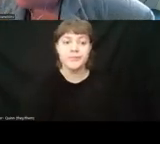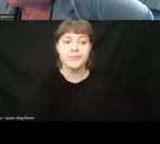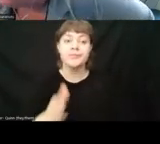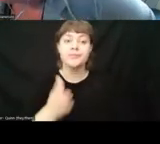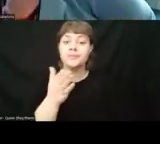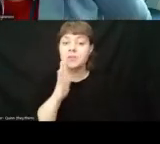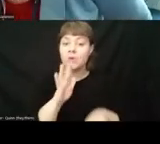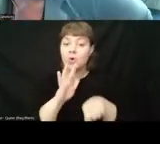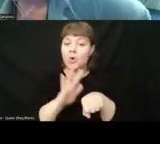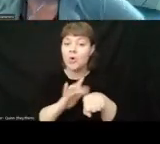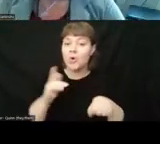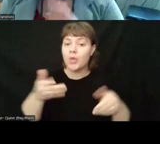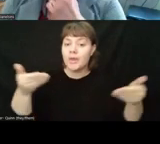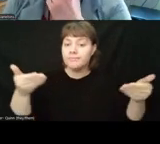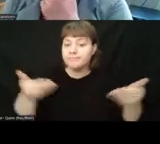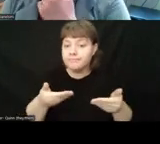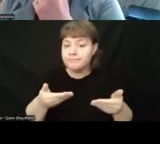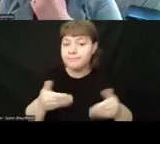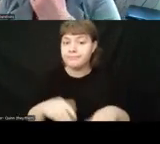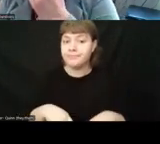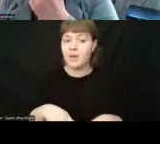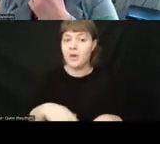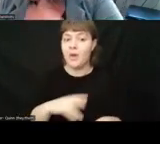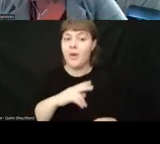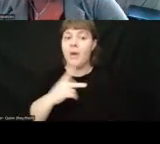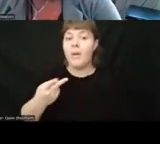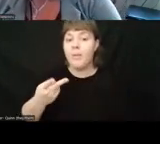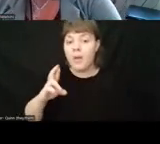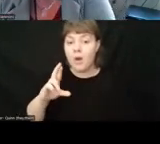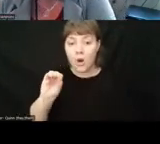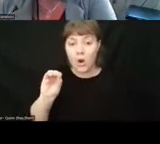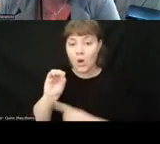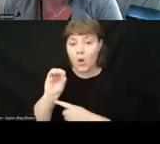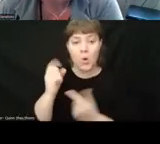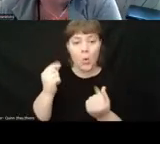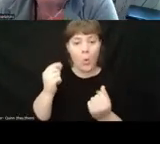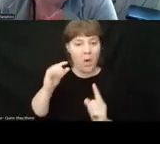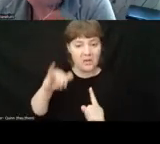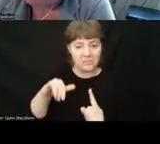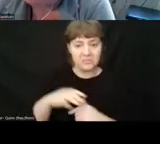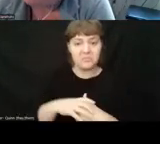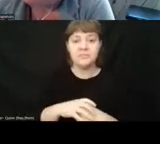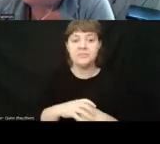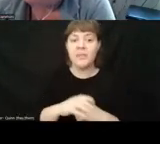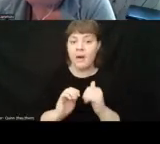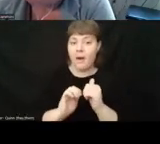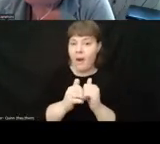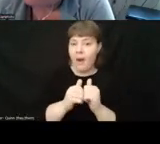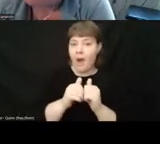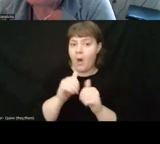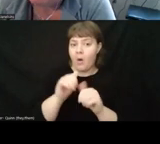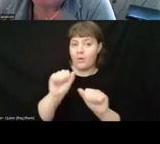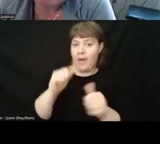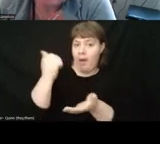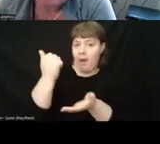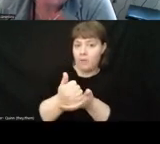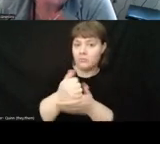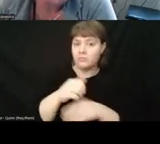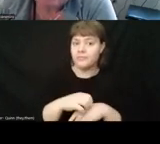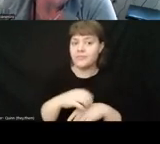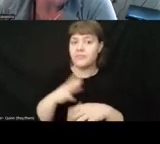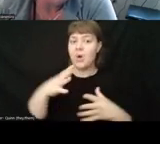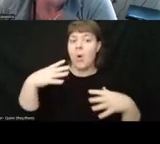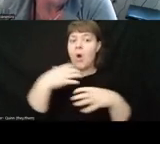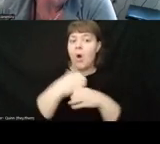early introduction to what patient report outcomes are, how they can help. So really in